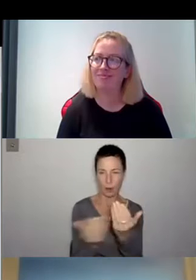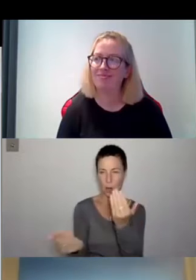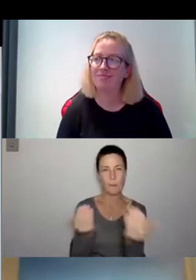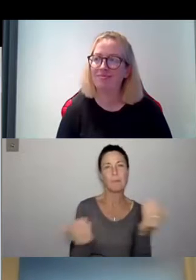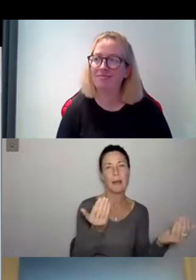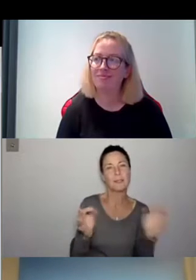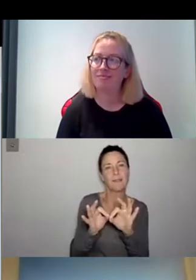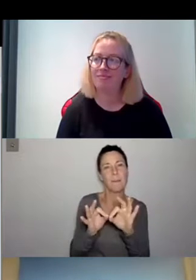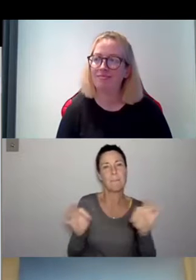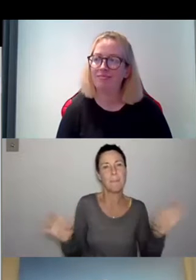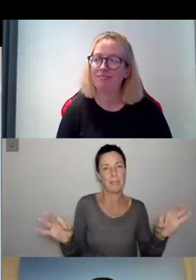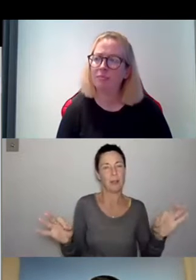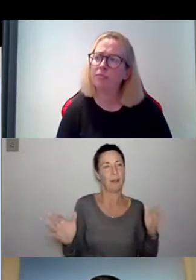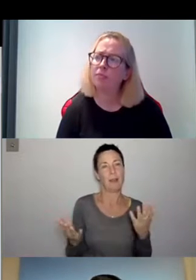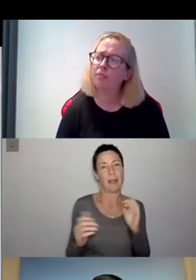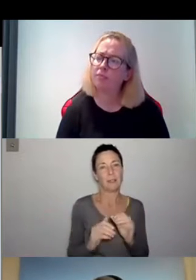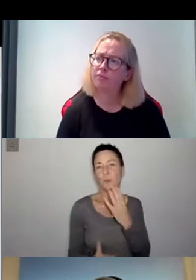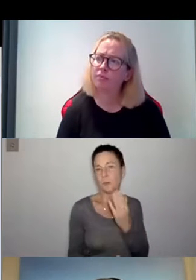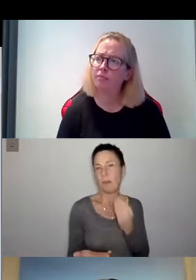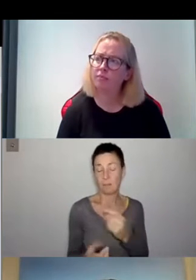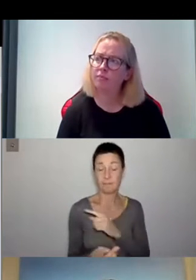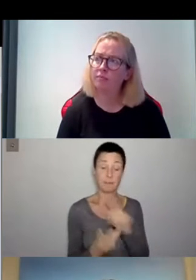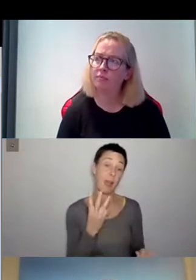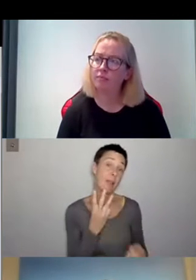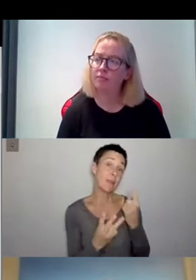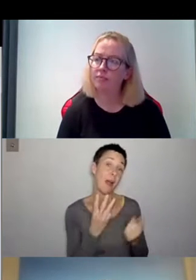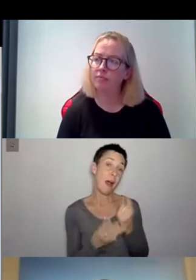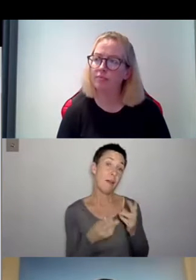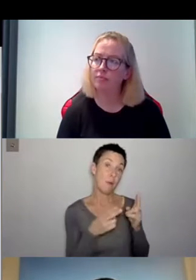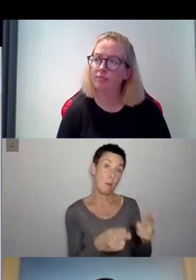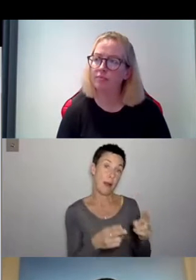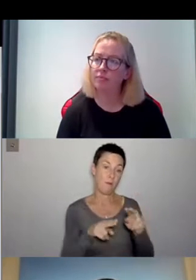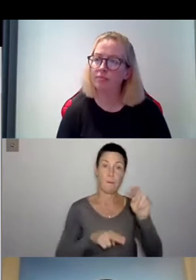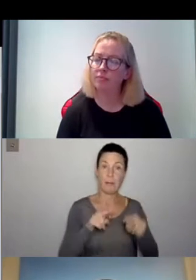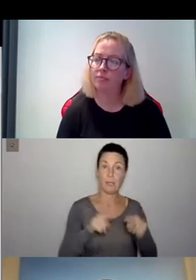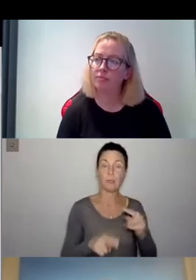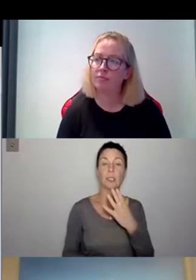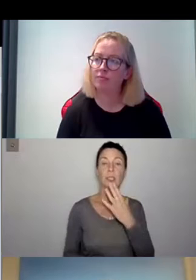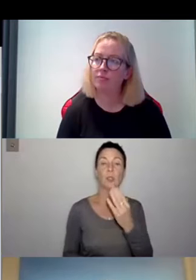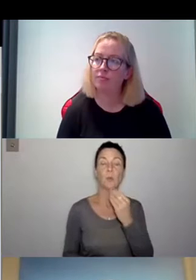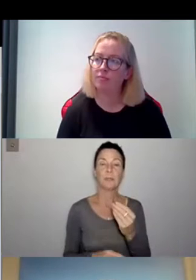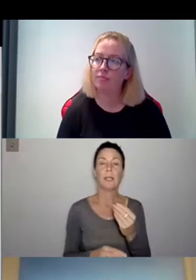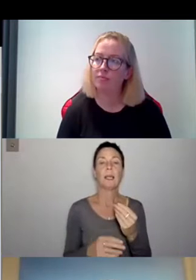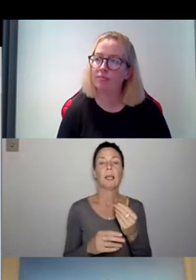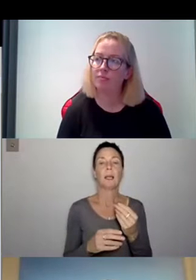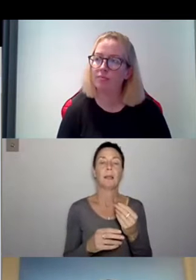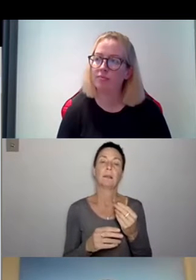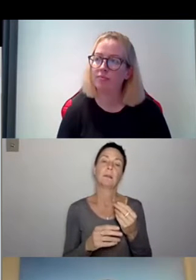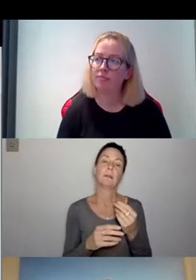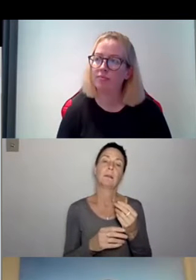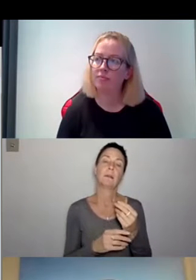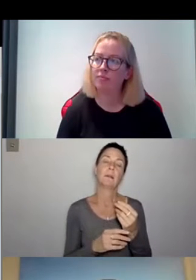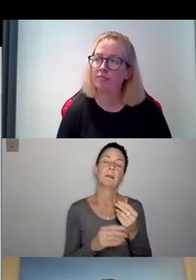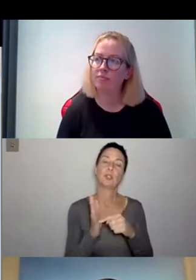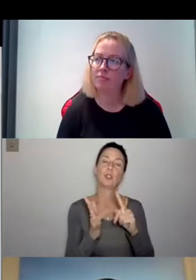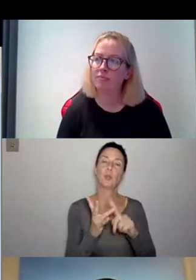ratings. The other way of measuring is using physiological tools. So that, for example, there's you